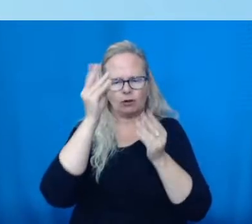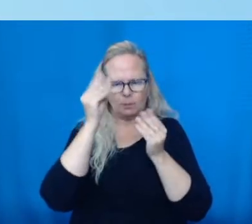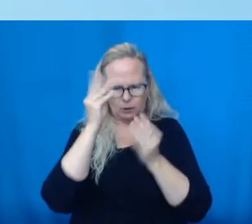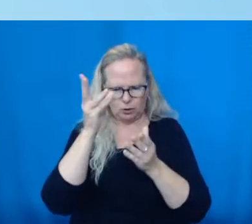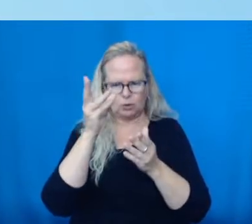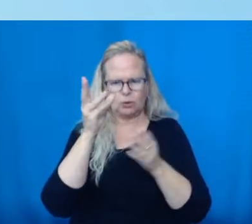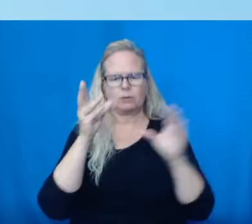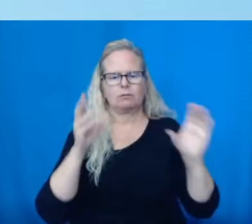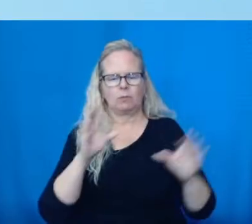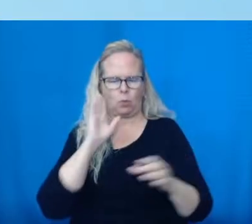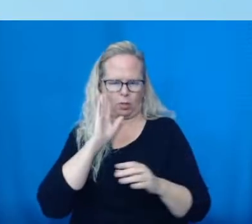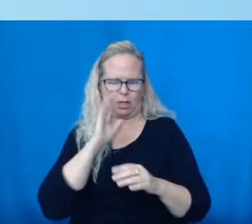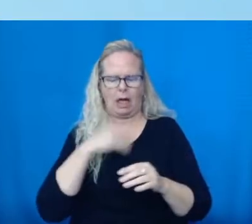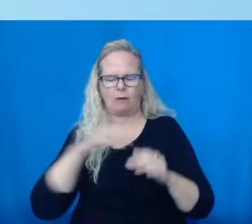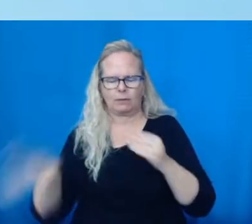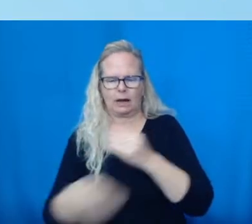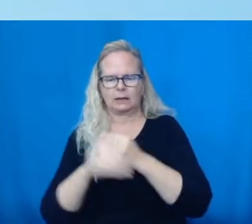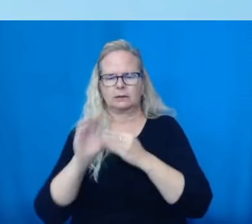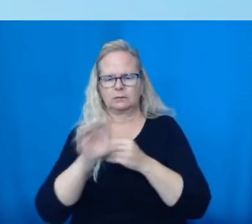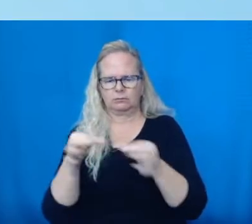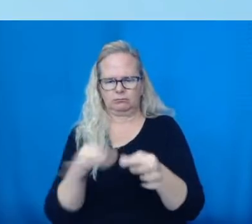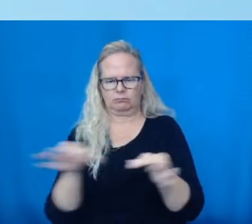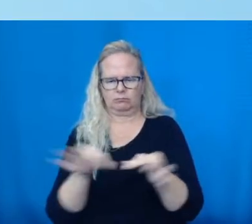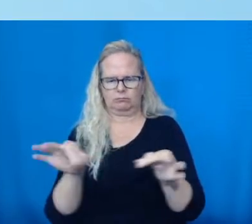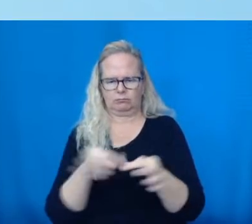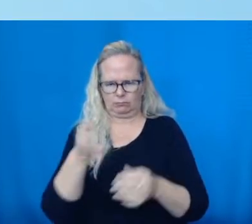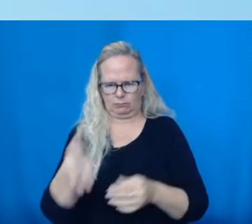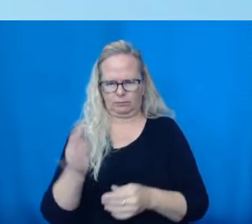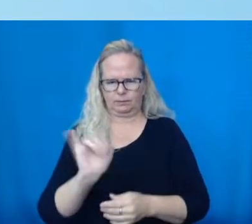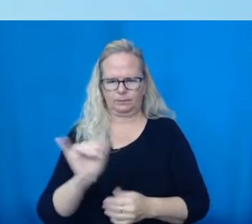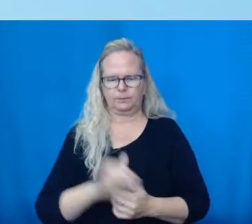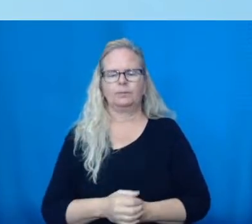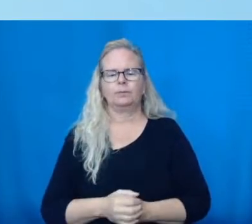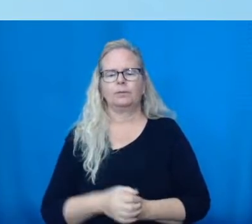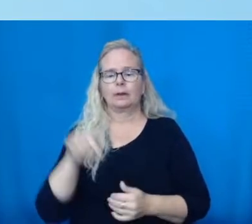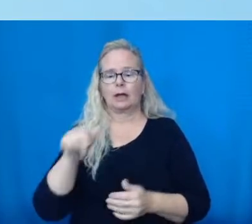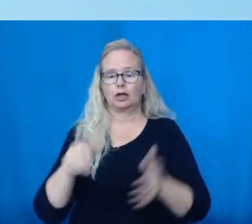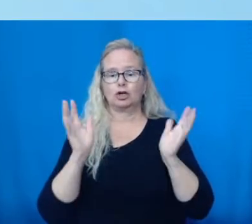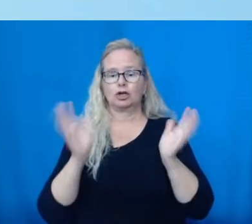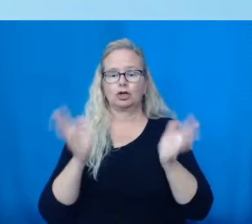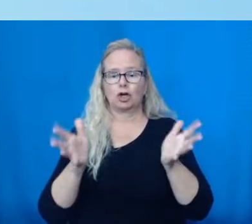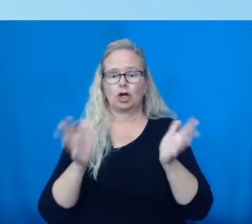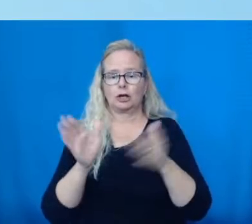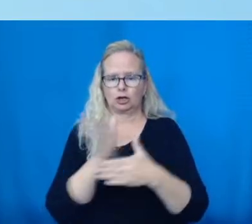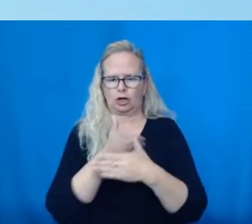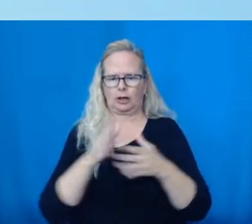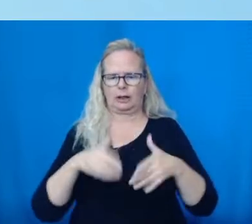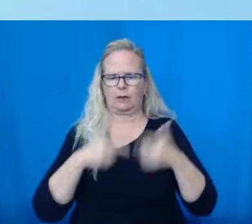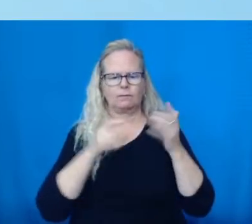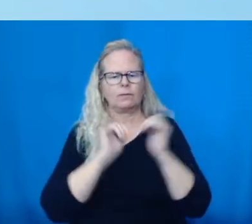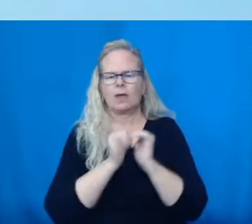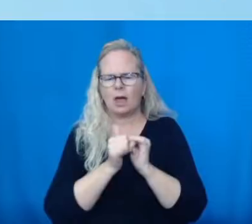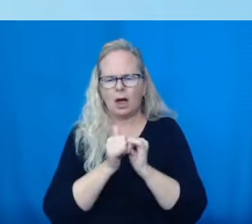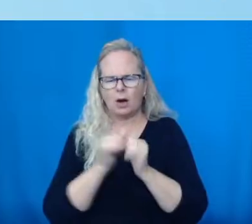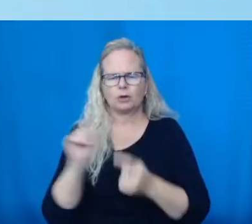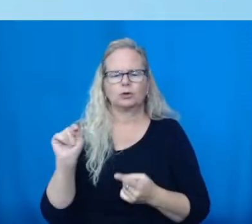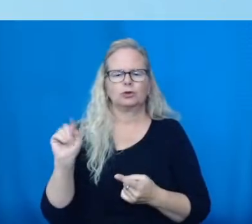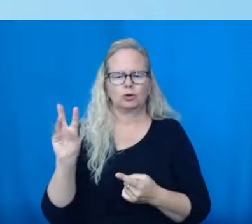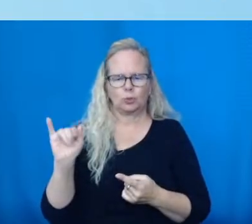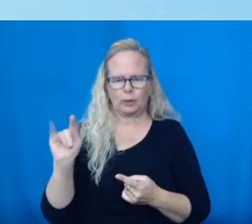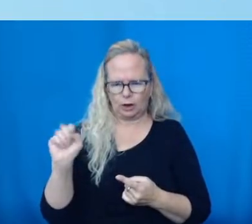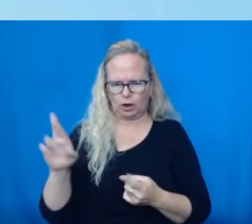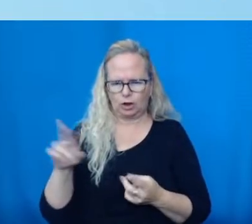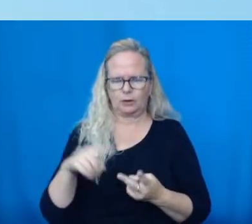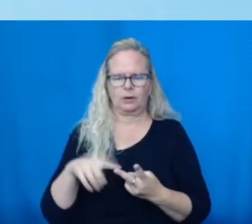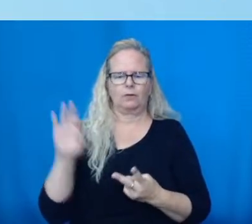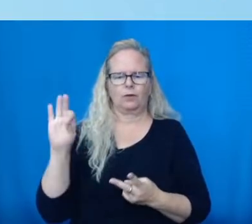YouTube, Twitter, and Facebook. We are hopeful that this will increase the accessibility of our briefings for all Albertans. The Protect Our